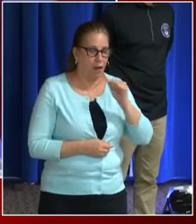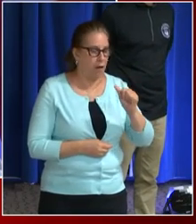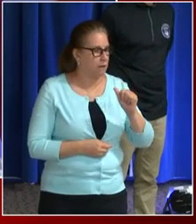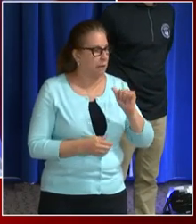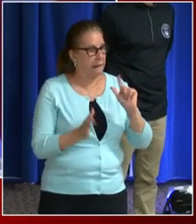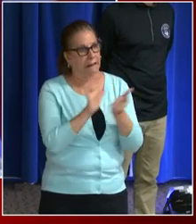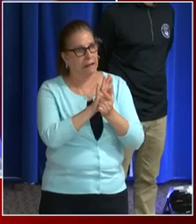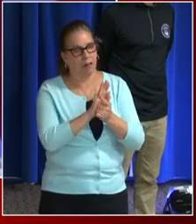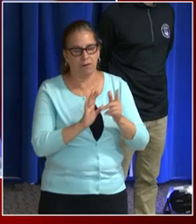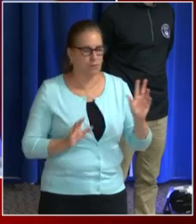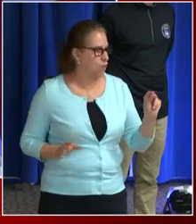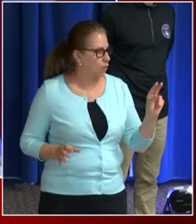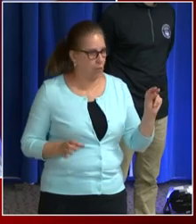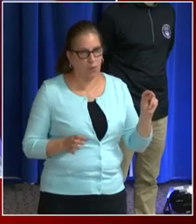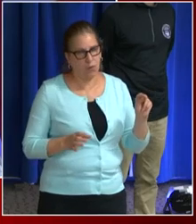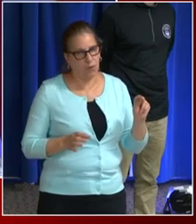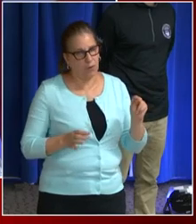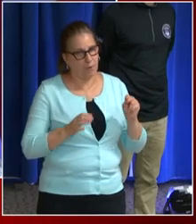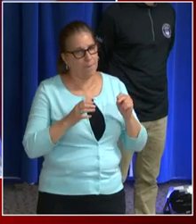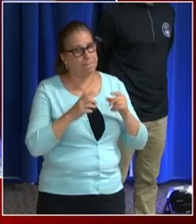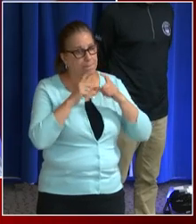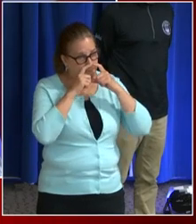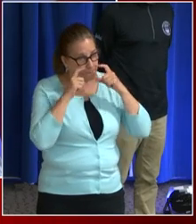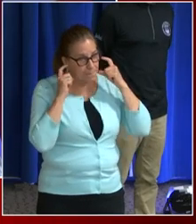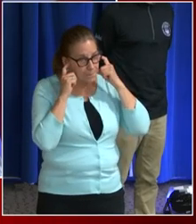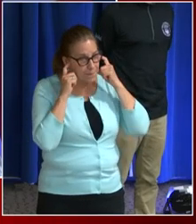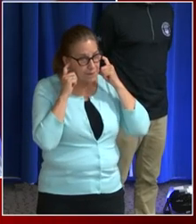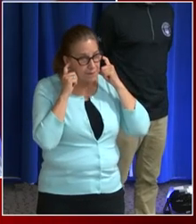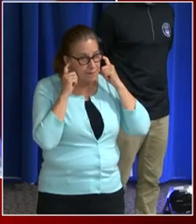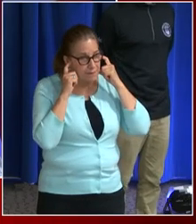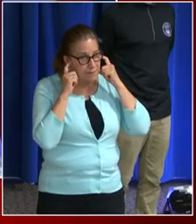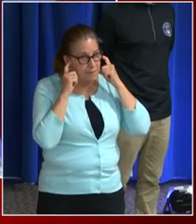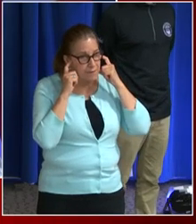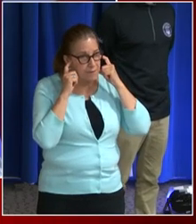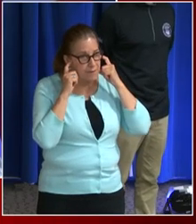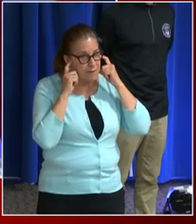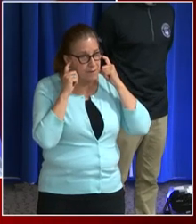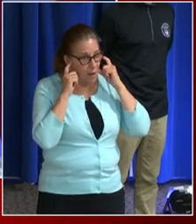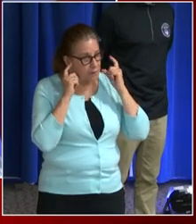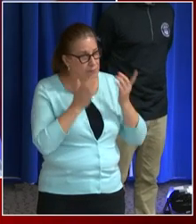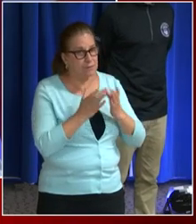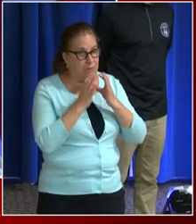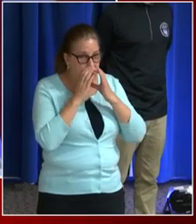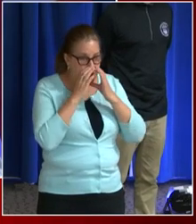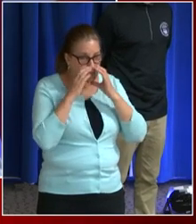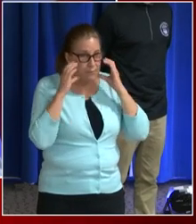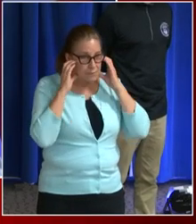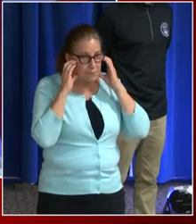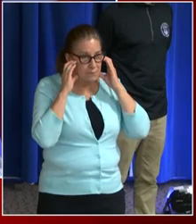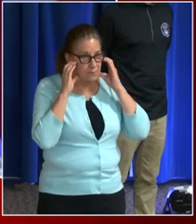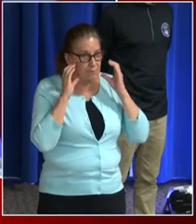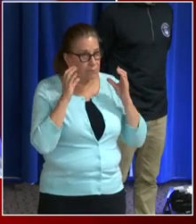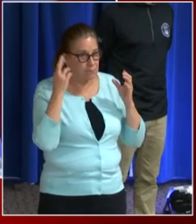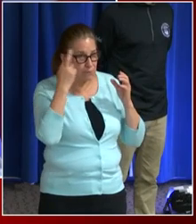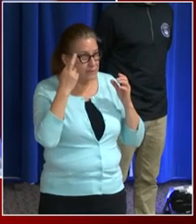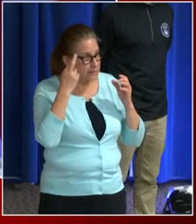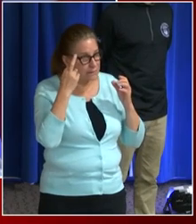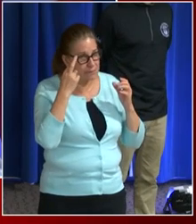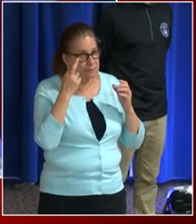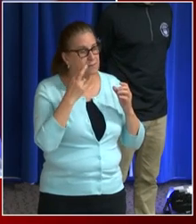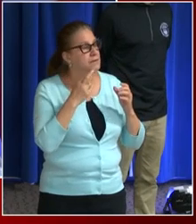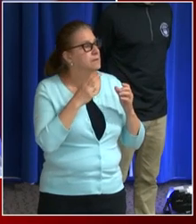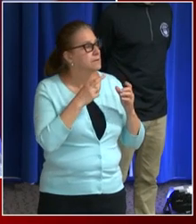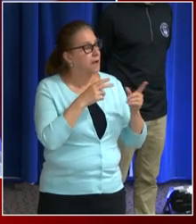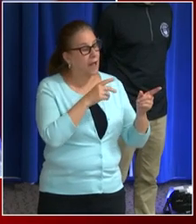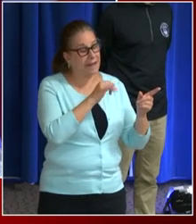that wearing a mask is illegal is if you place a mask on with the intent to commit a crime. So I